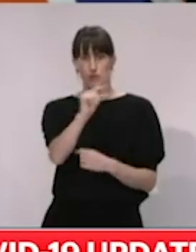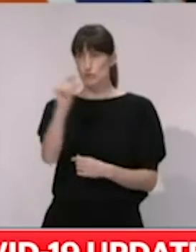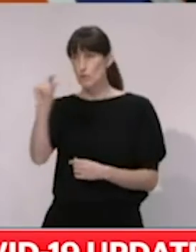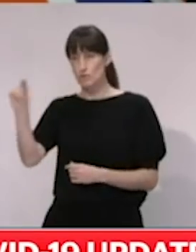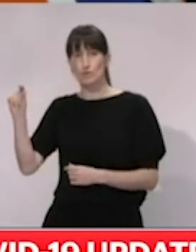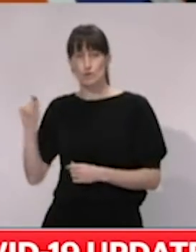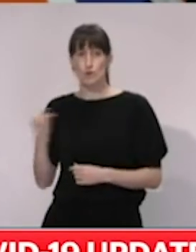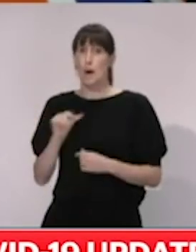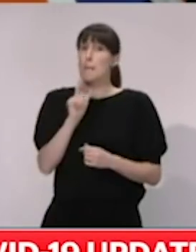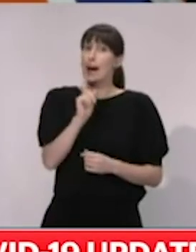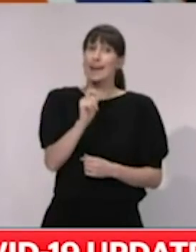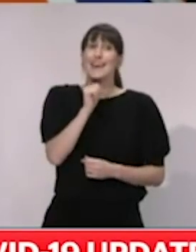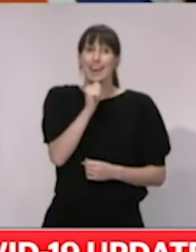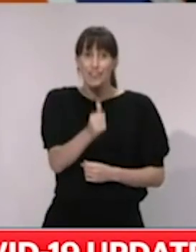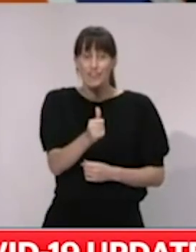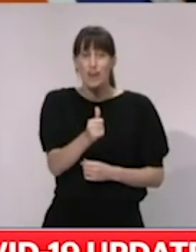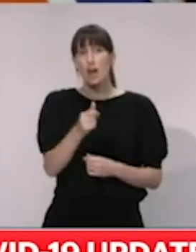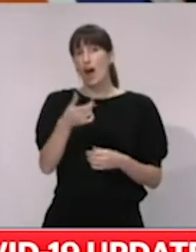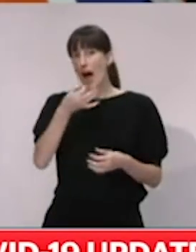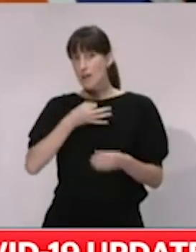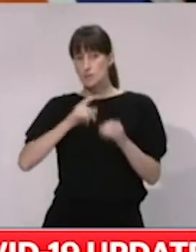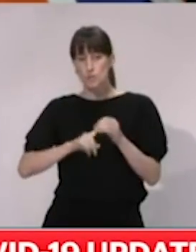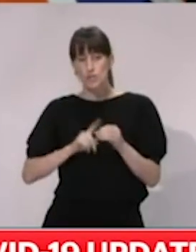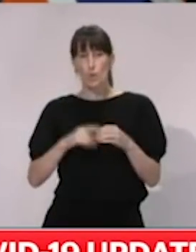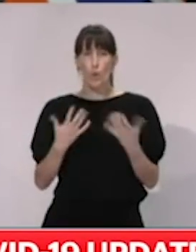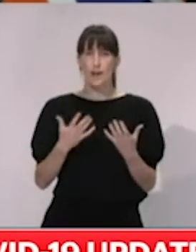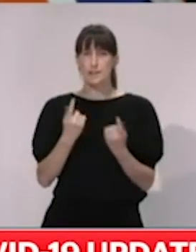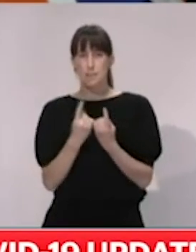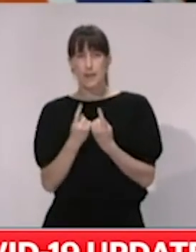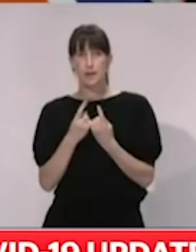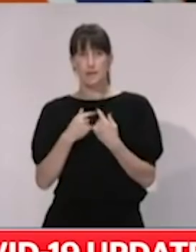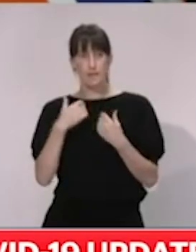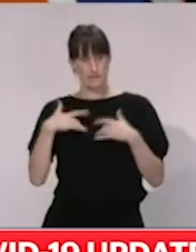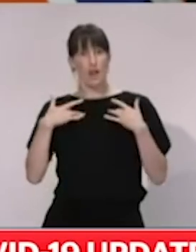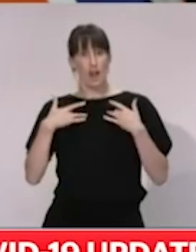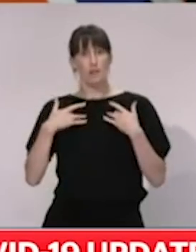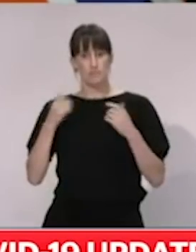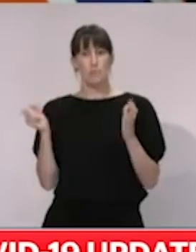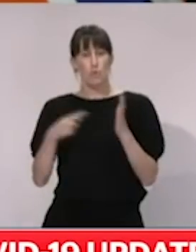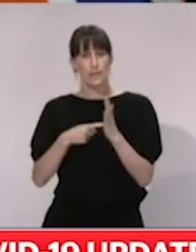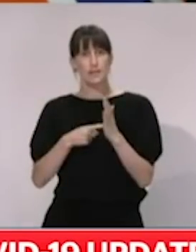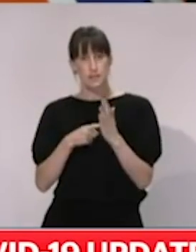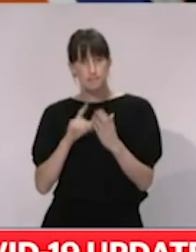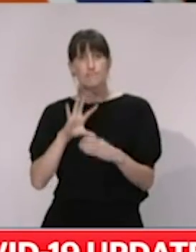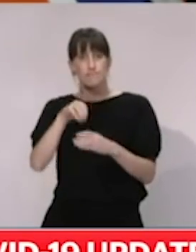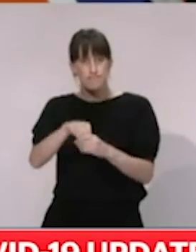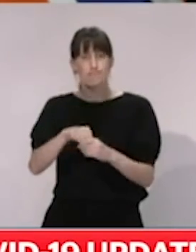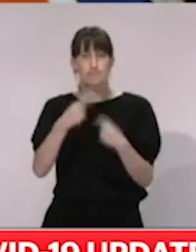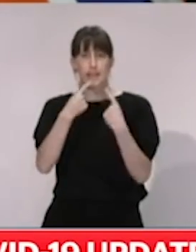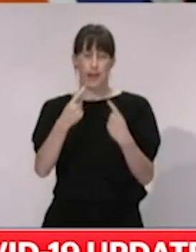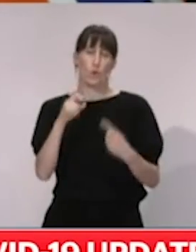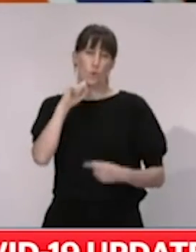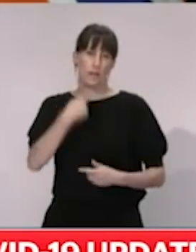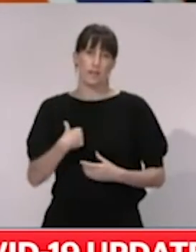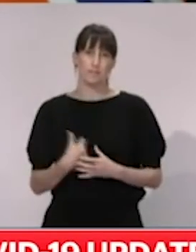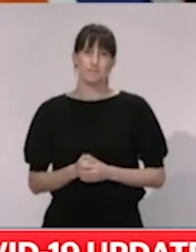will do so. New Zealand is co-sponsoring a resolution on COVID-19. The purpose of the resolution is